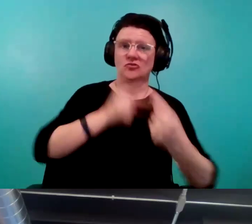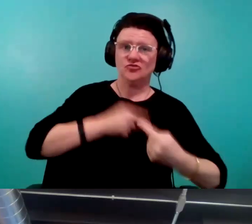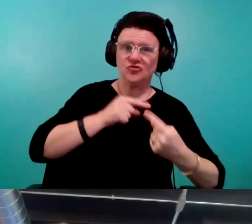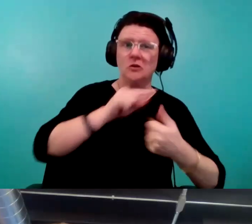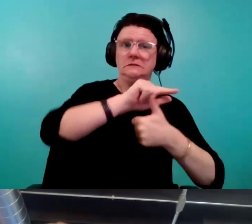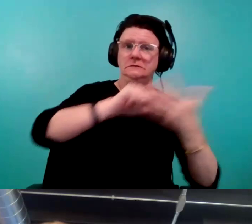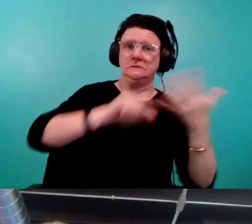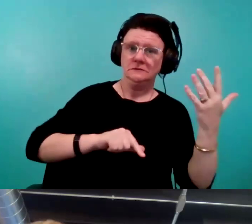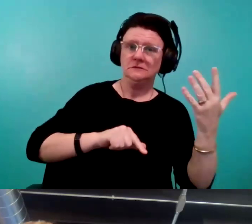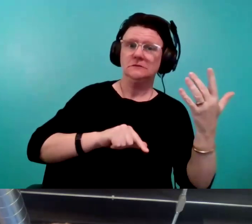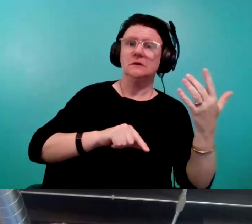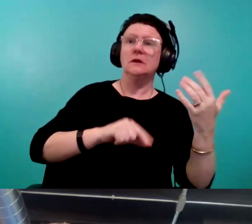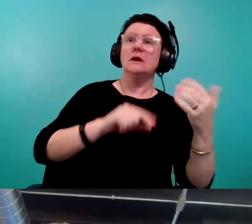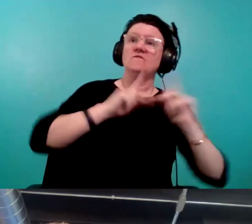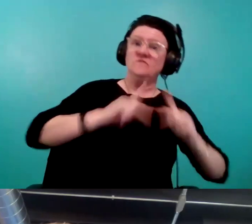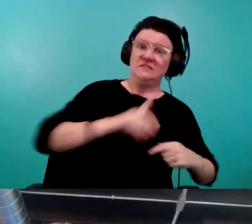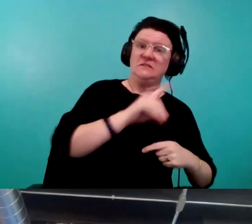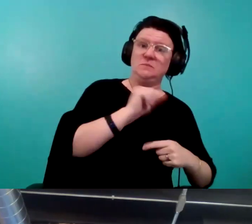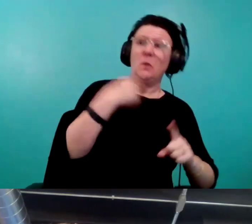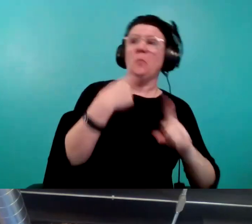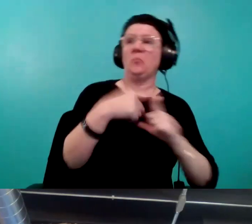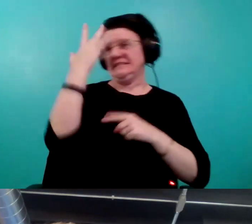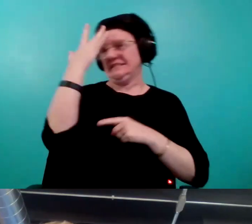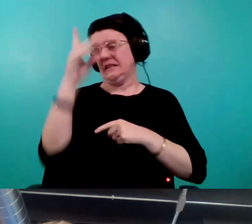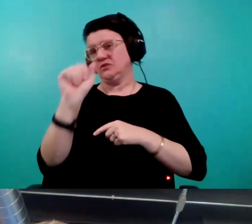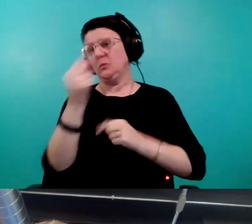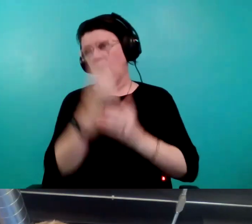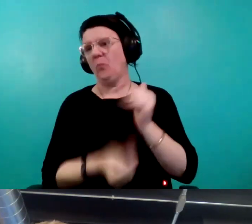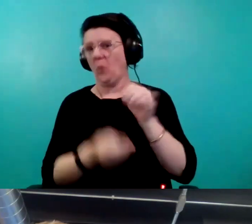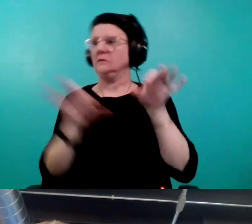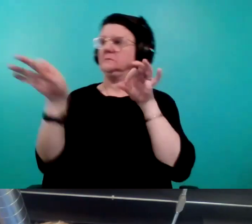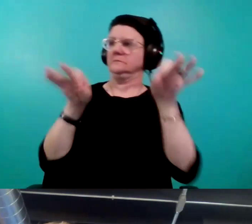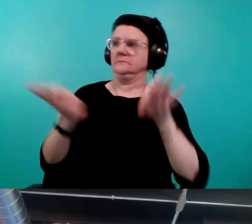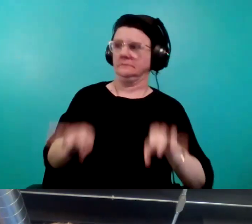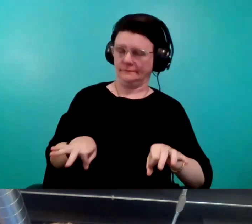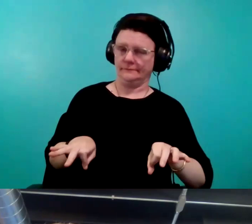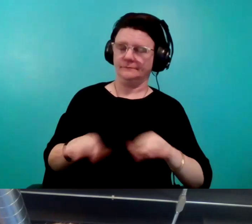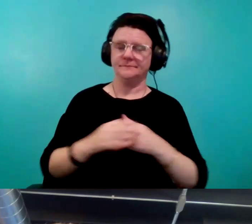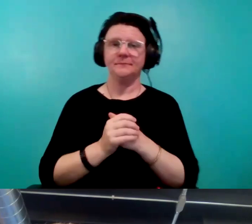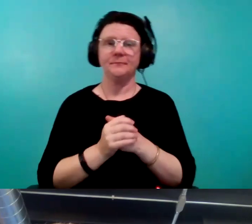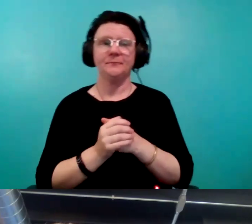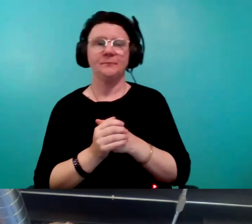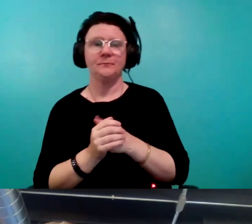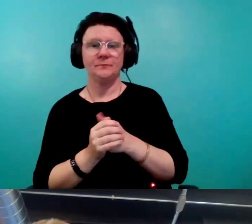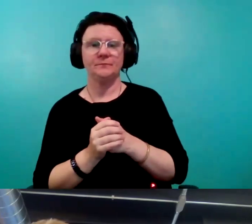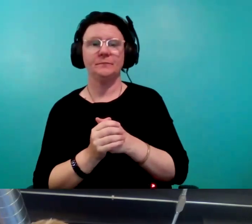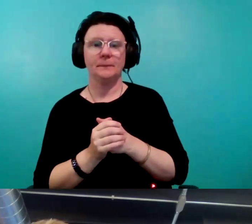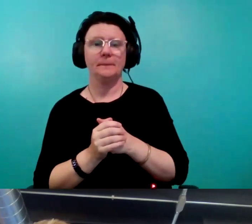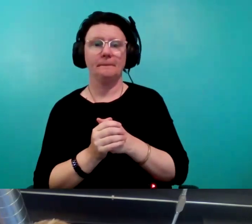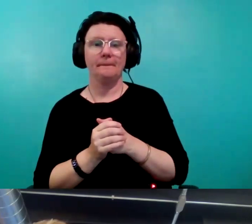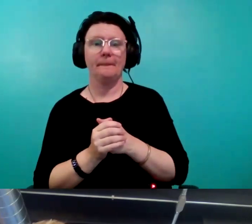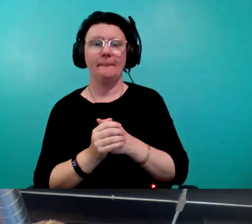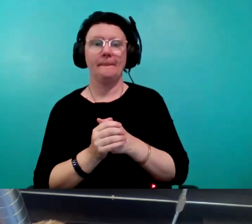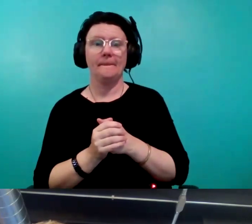disabilities, but also intellectual disabilities at the university. And I found it